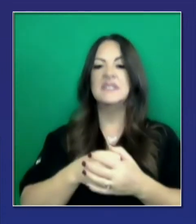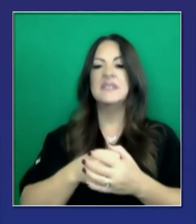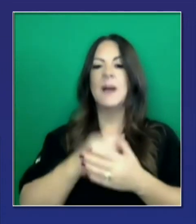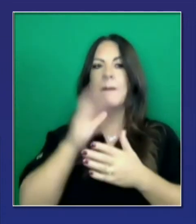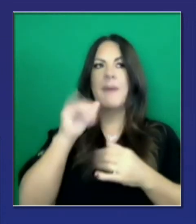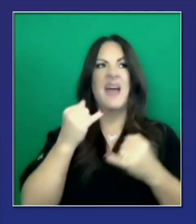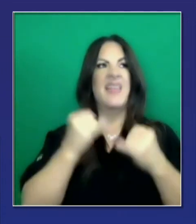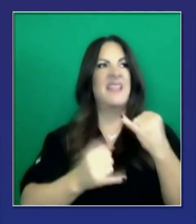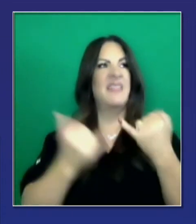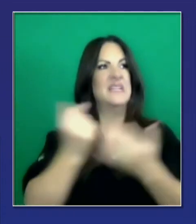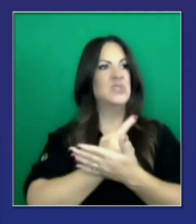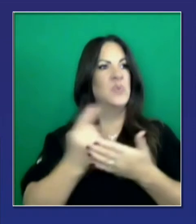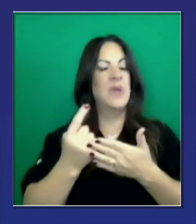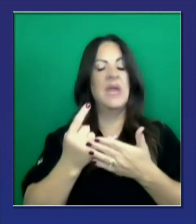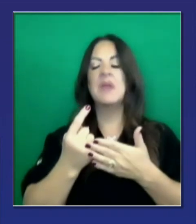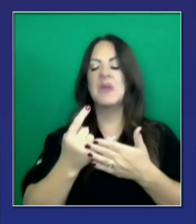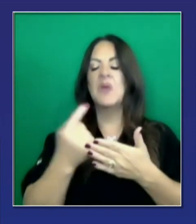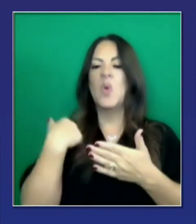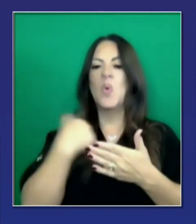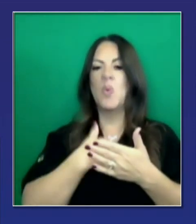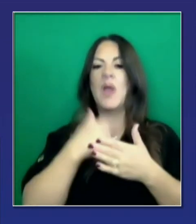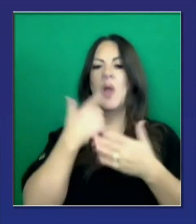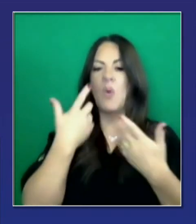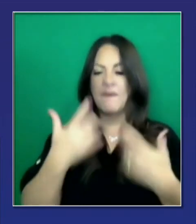week that we'll receive all